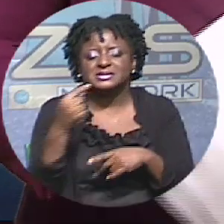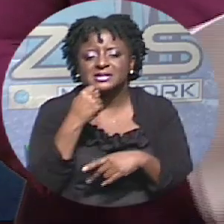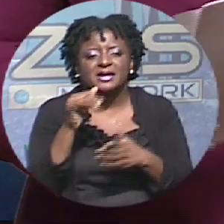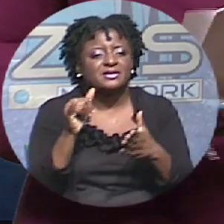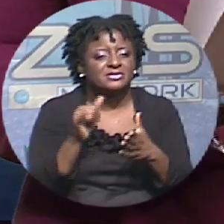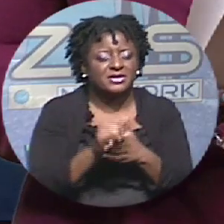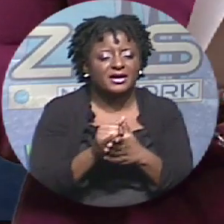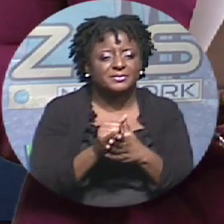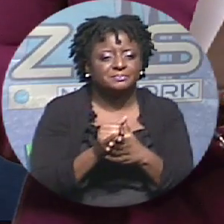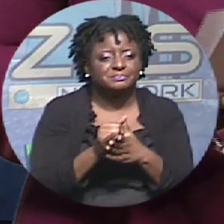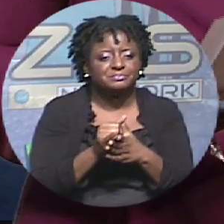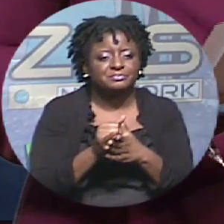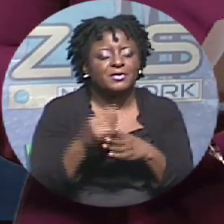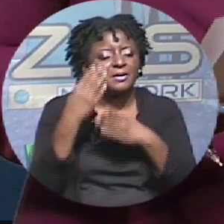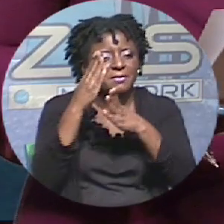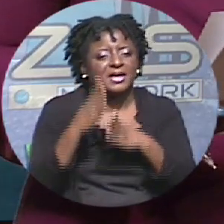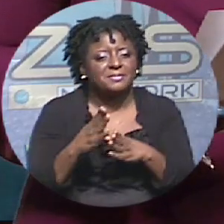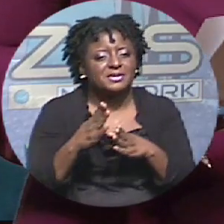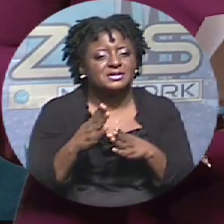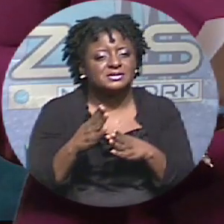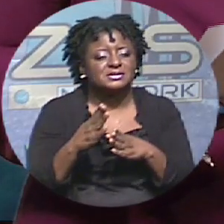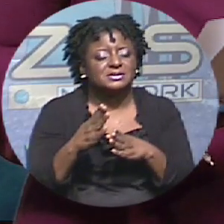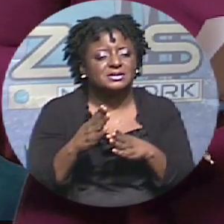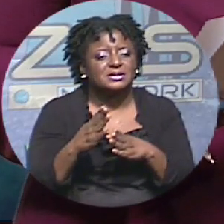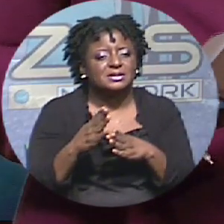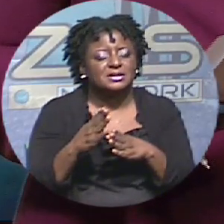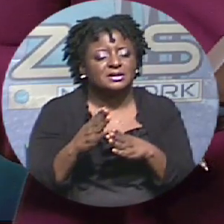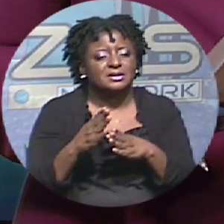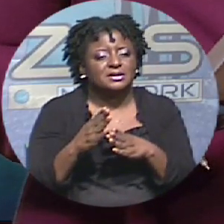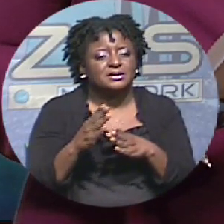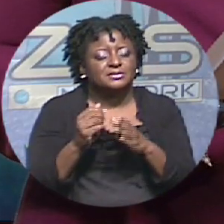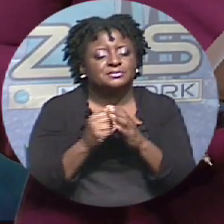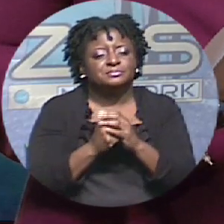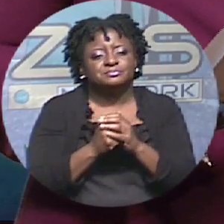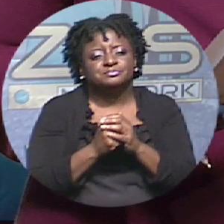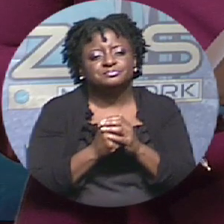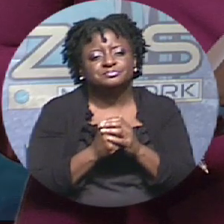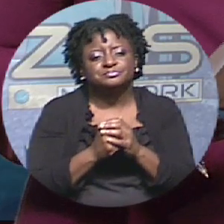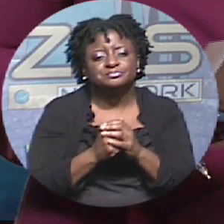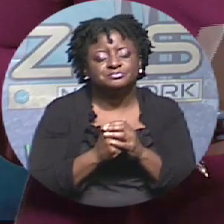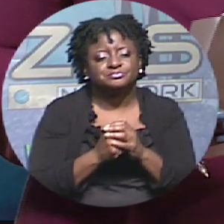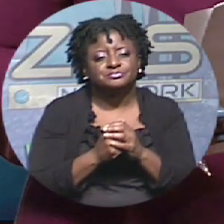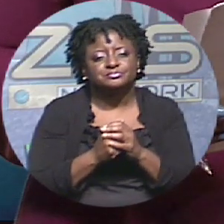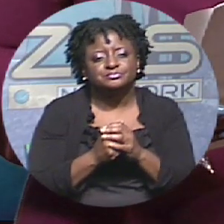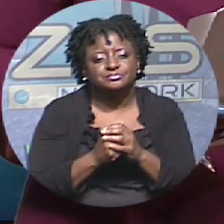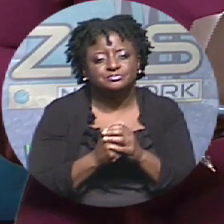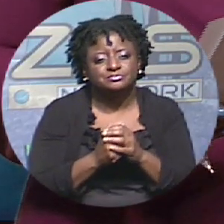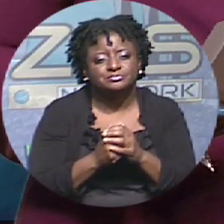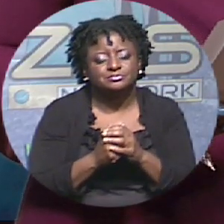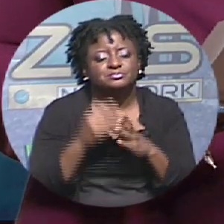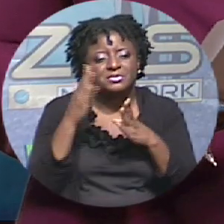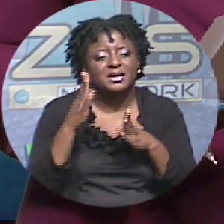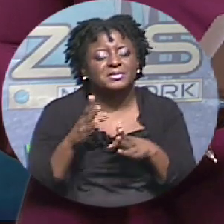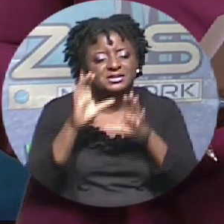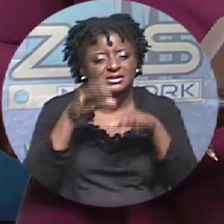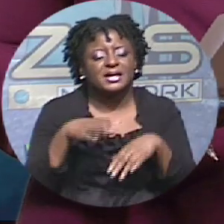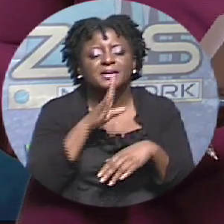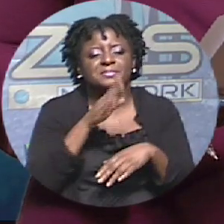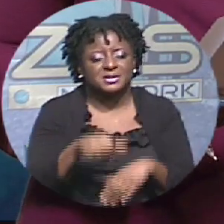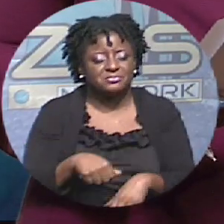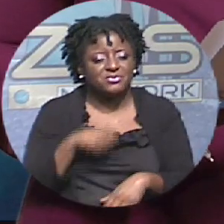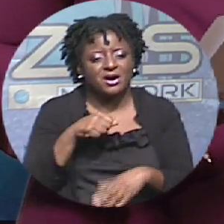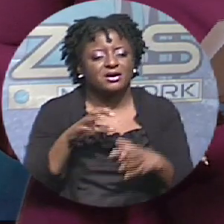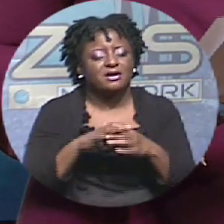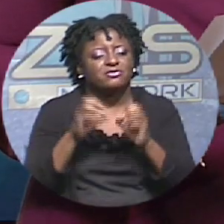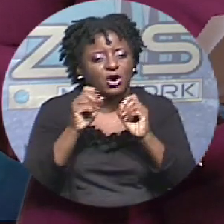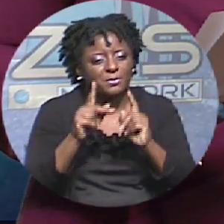that Bahamians could have been proud of what was being provided for opportunities for Bahamian contractors to finish the resort, as well as